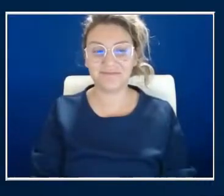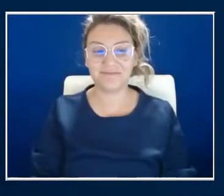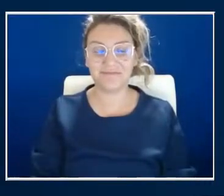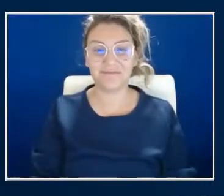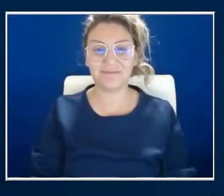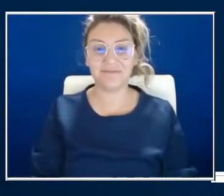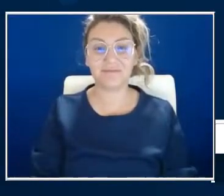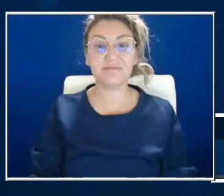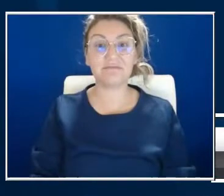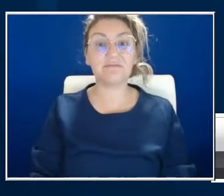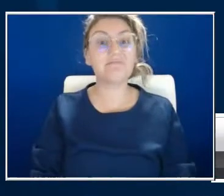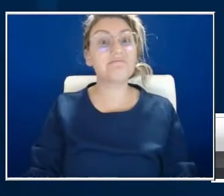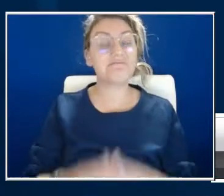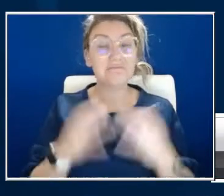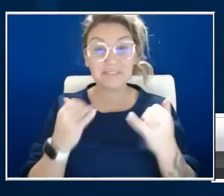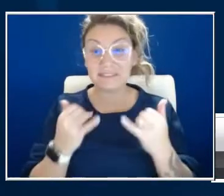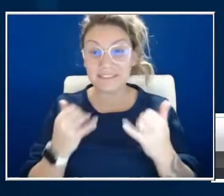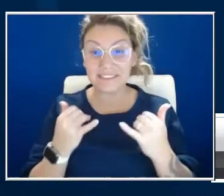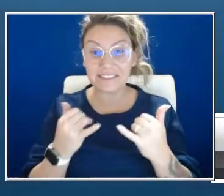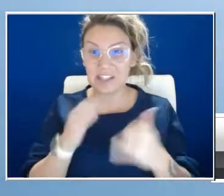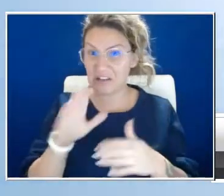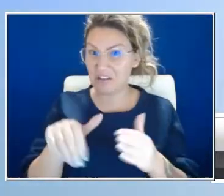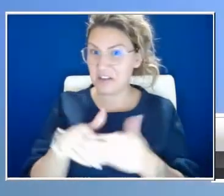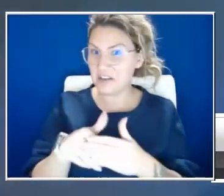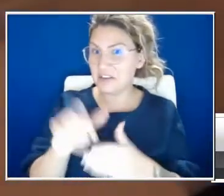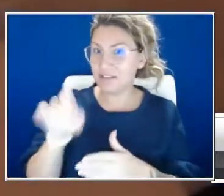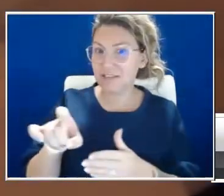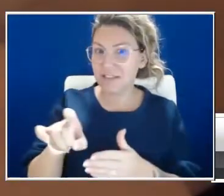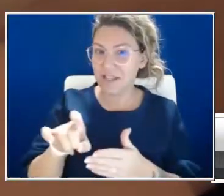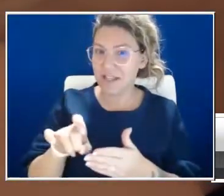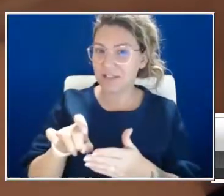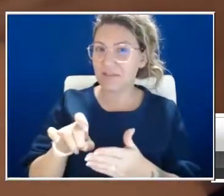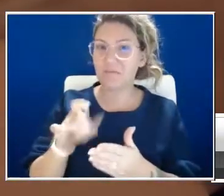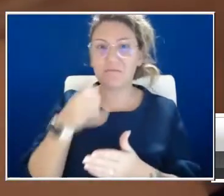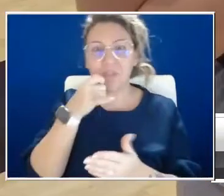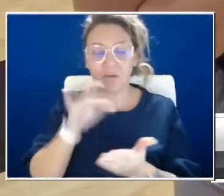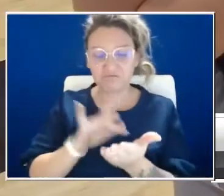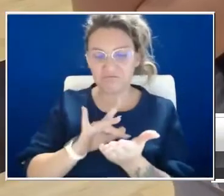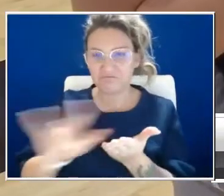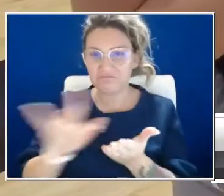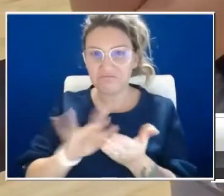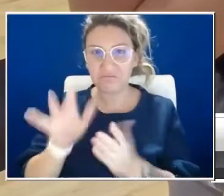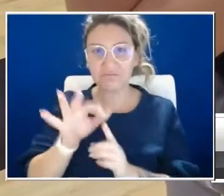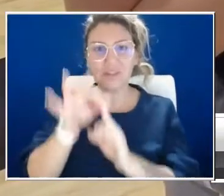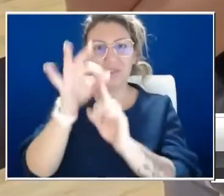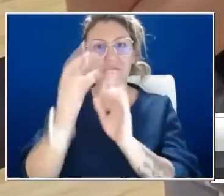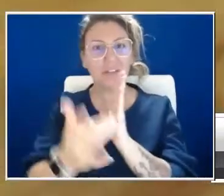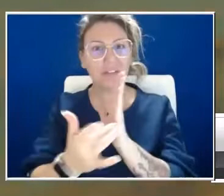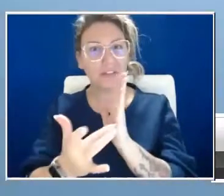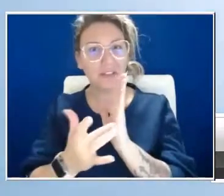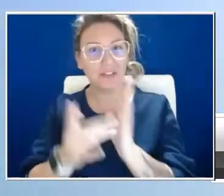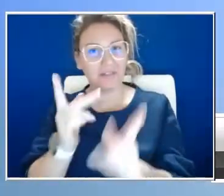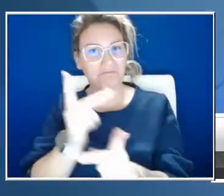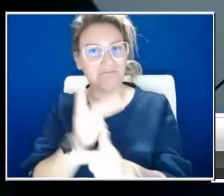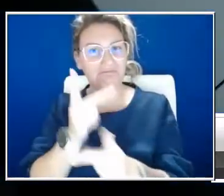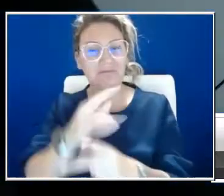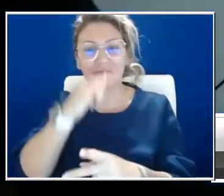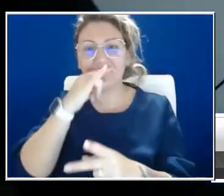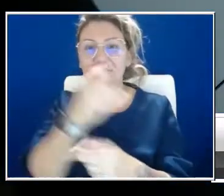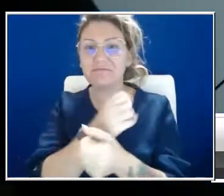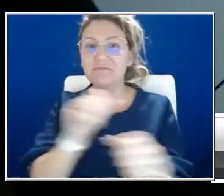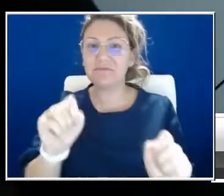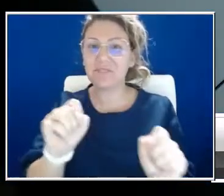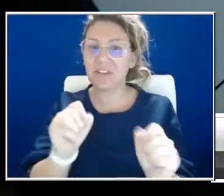Coming up, all it takes is the swipe of a phone, the unique technology keeping kids safe at sports. And we fall back